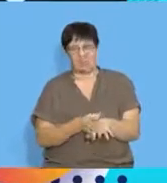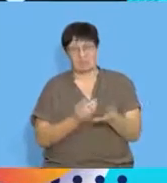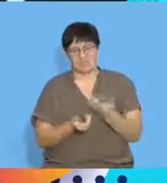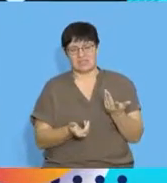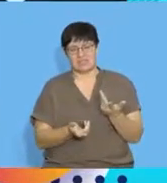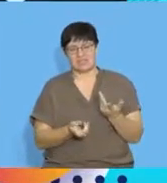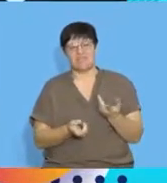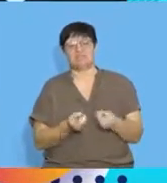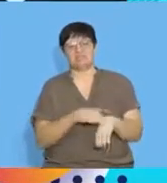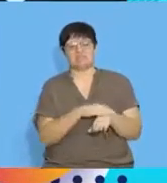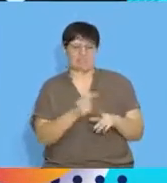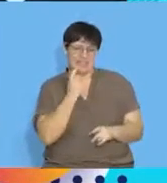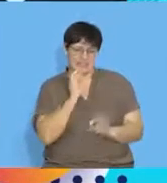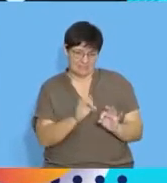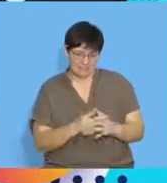quite easily.